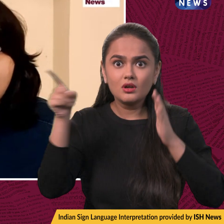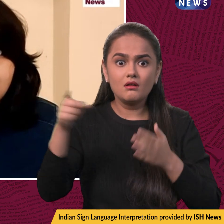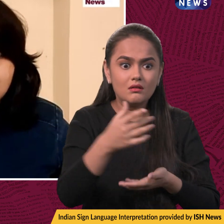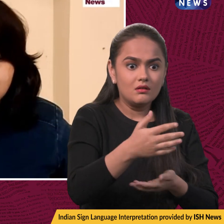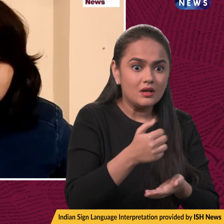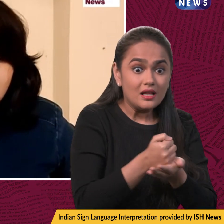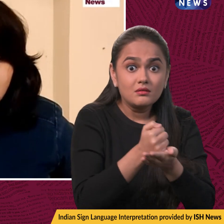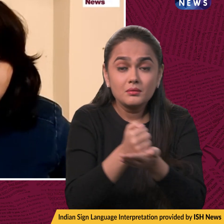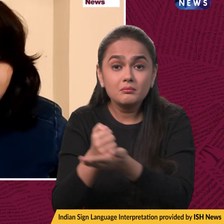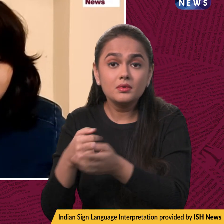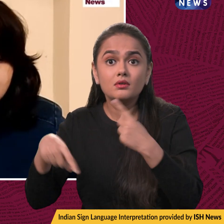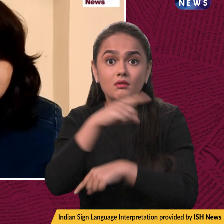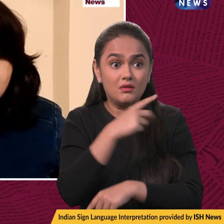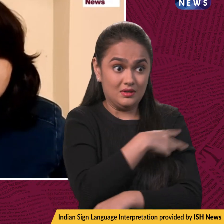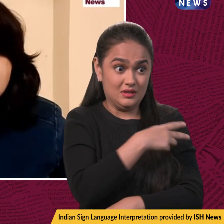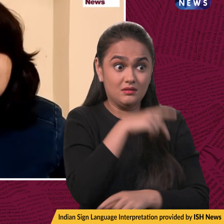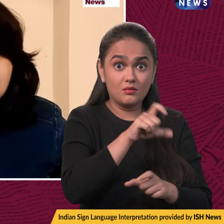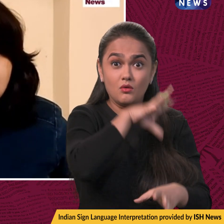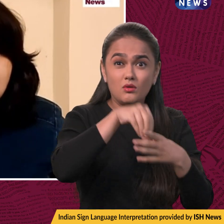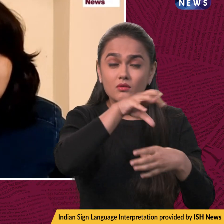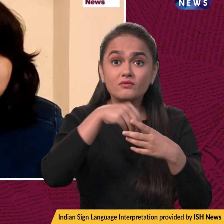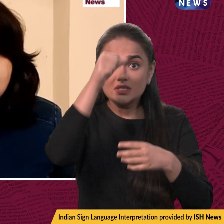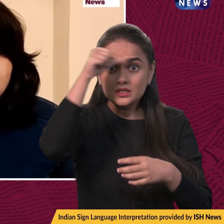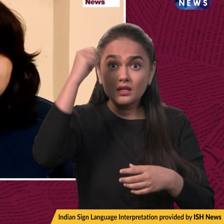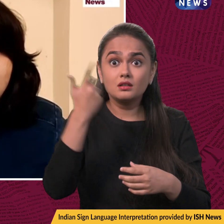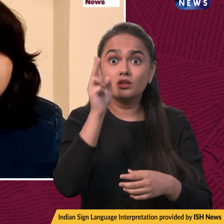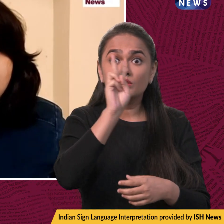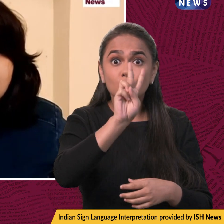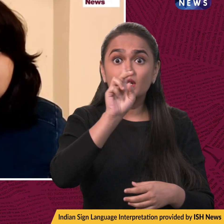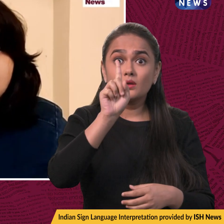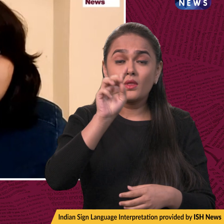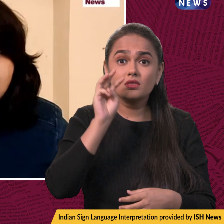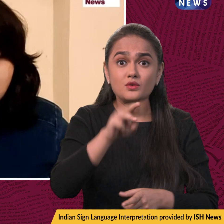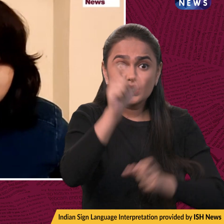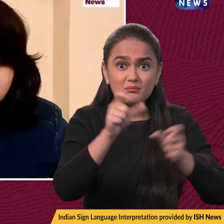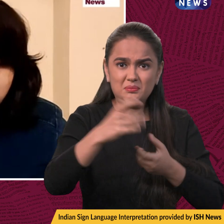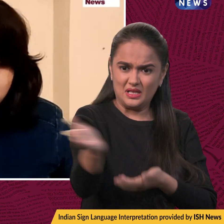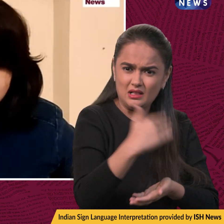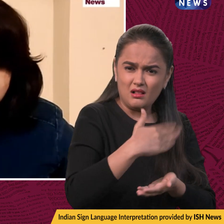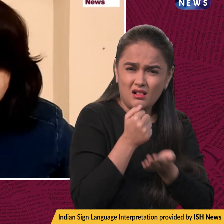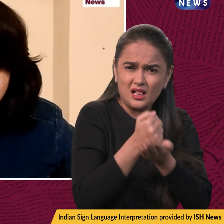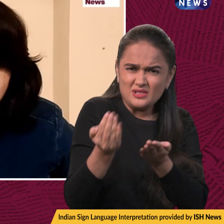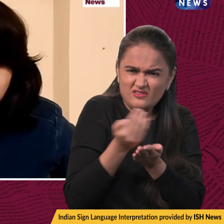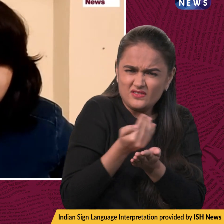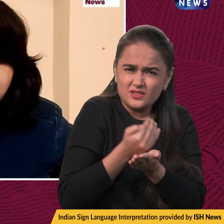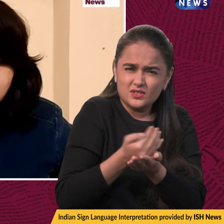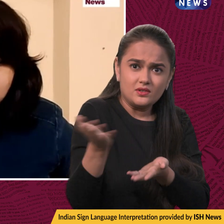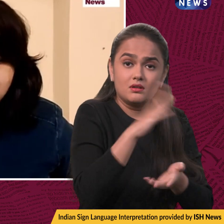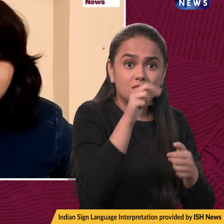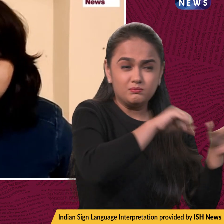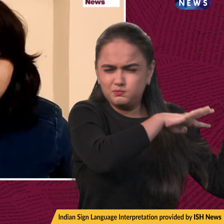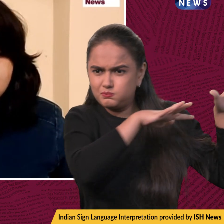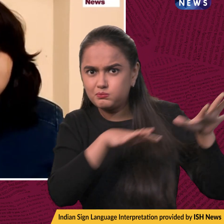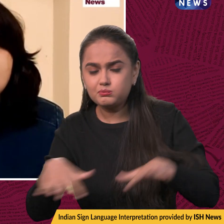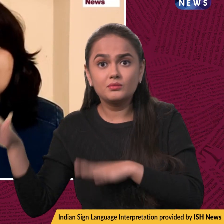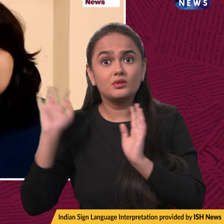rescue operation authorities on Sunday have rescued over 21,000 people displaced by flooding